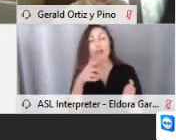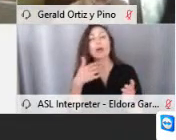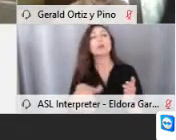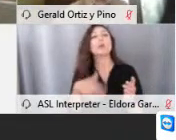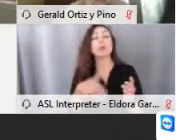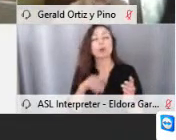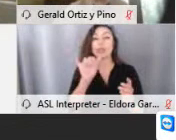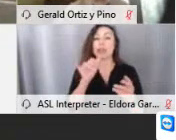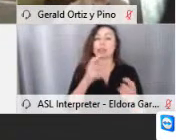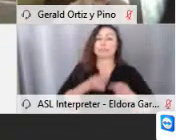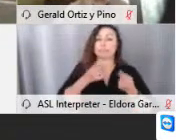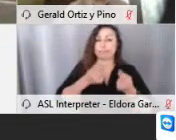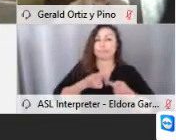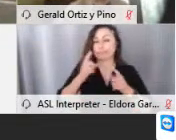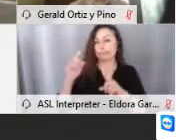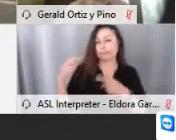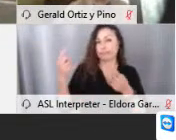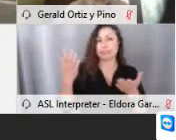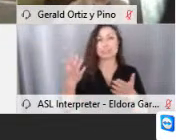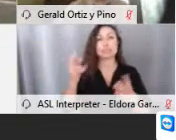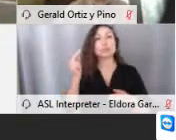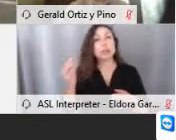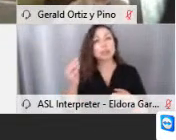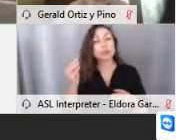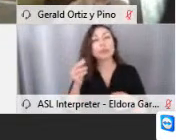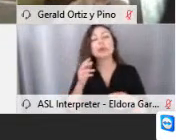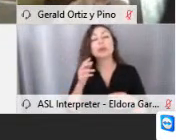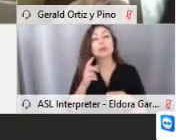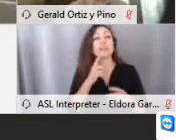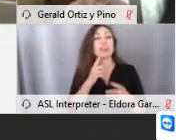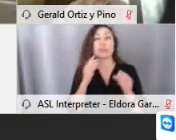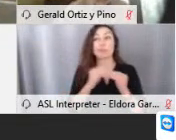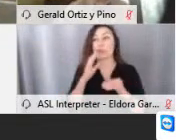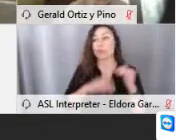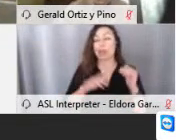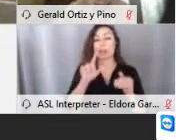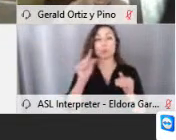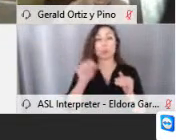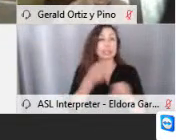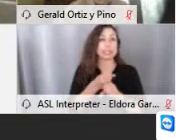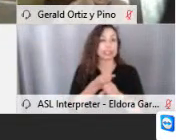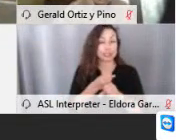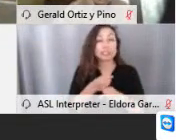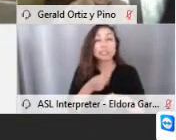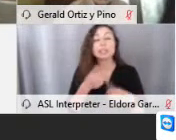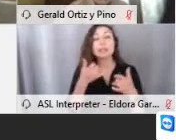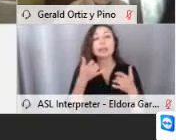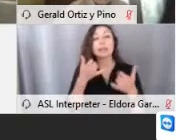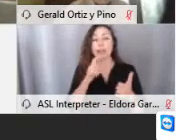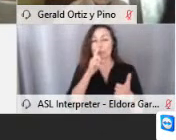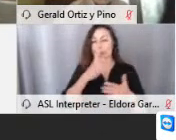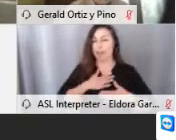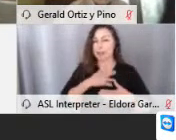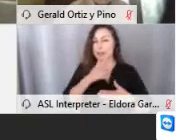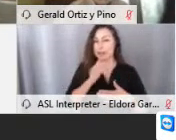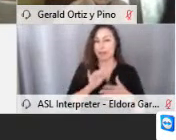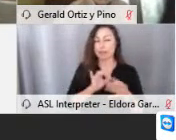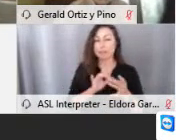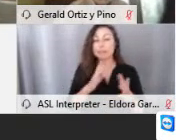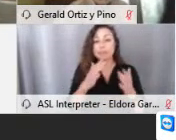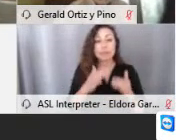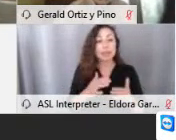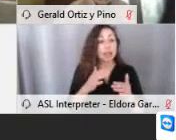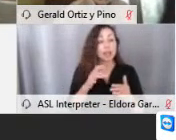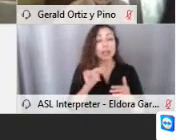been something we've struggled with in New Mexico probably for more than 20 years. So real pleased about that. If you go to the